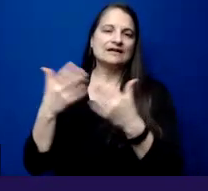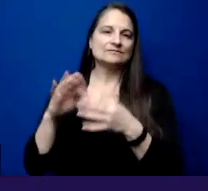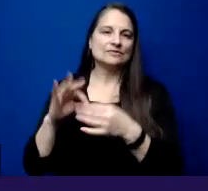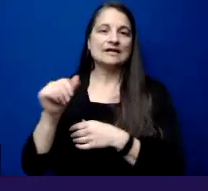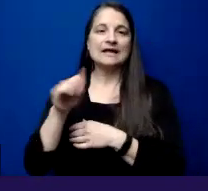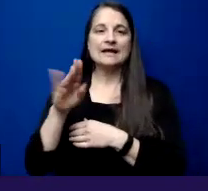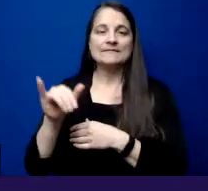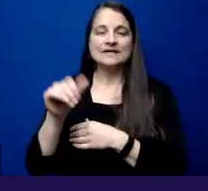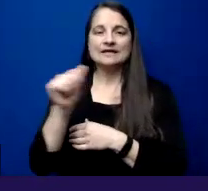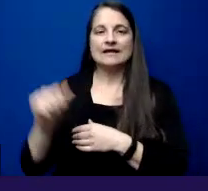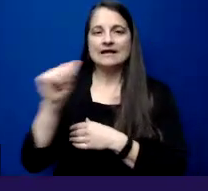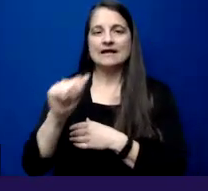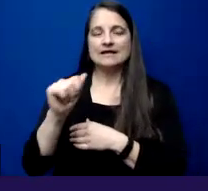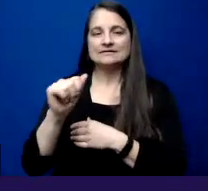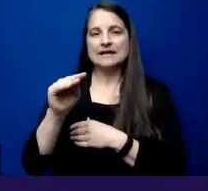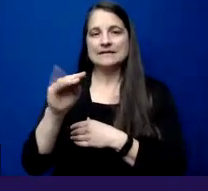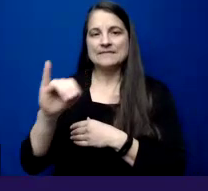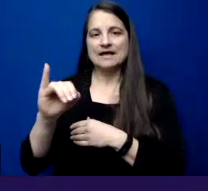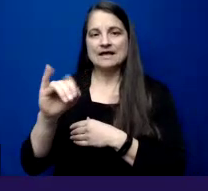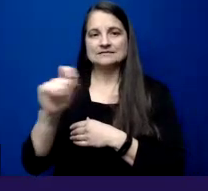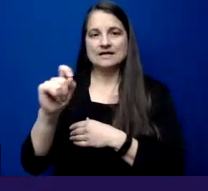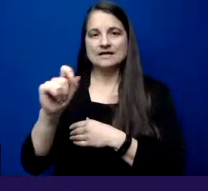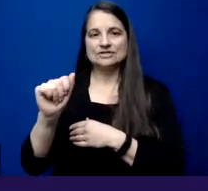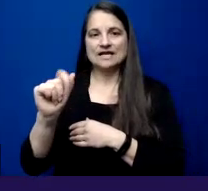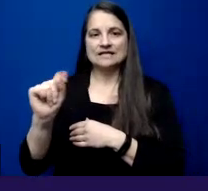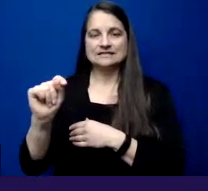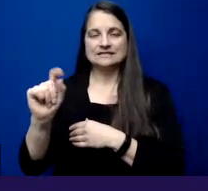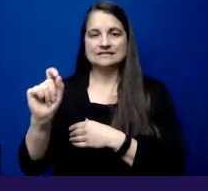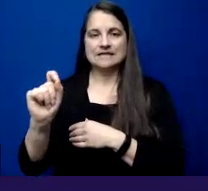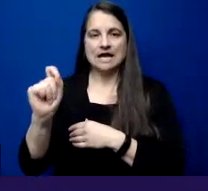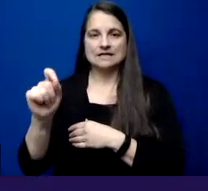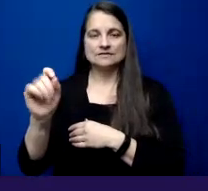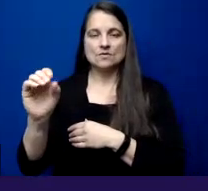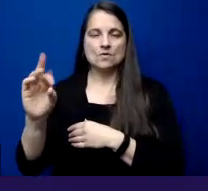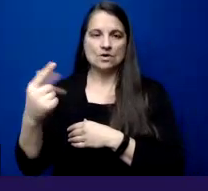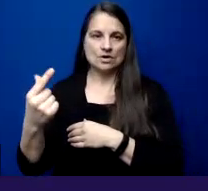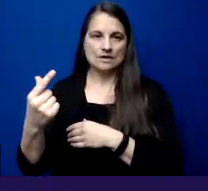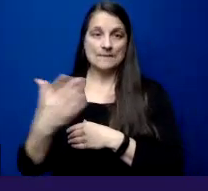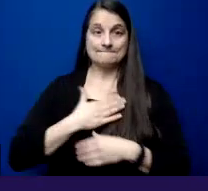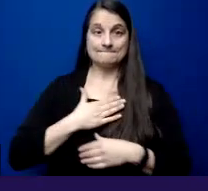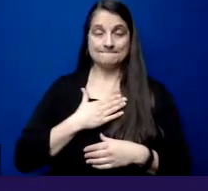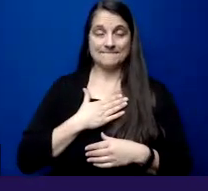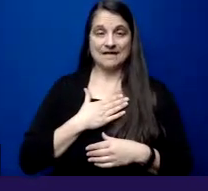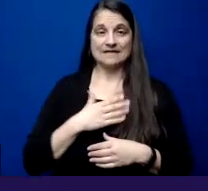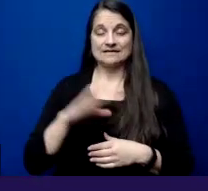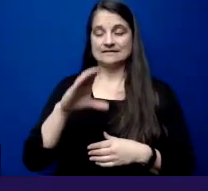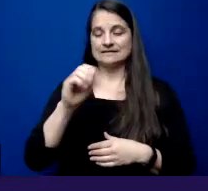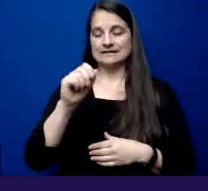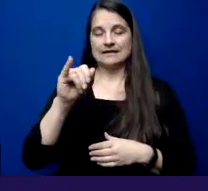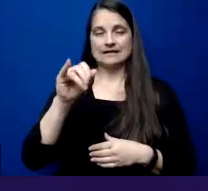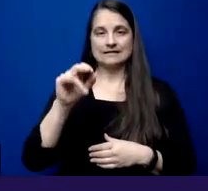abby@mi-at.org. And my email address is